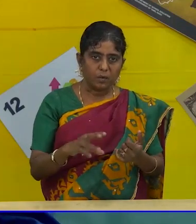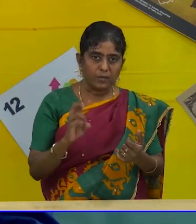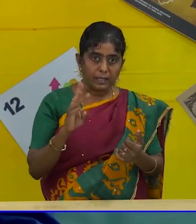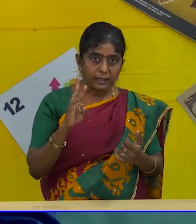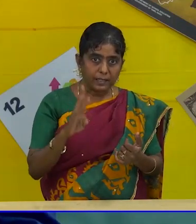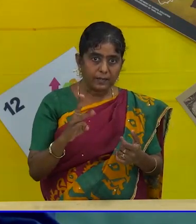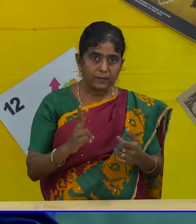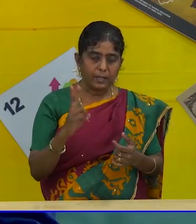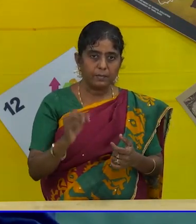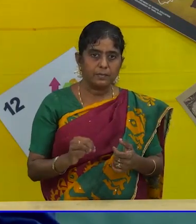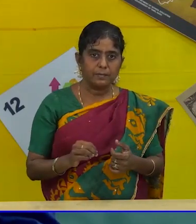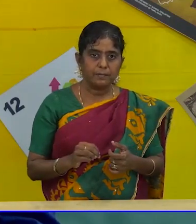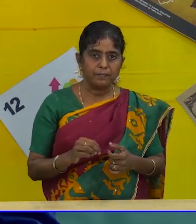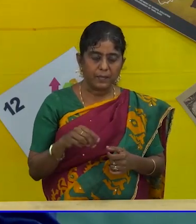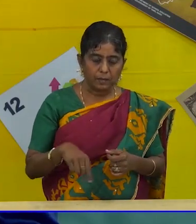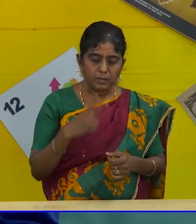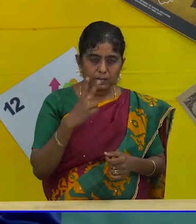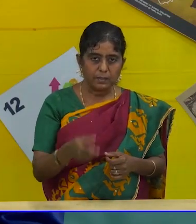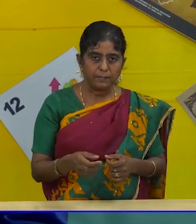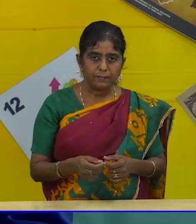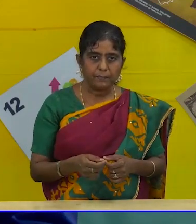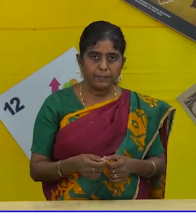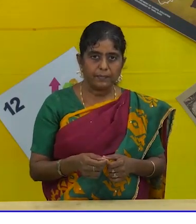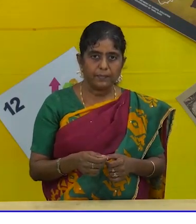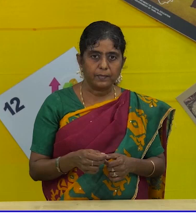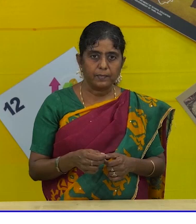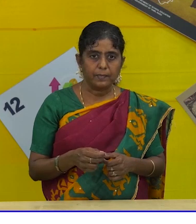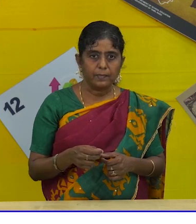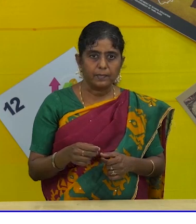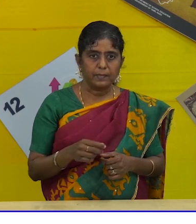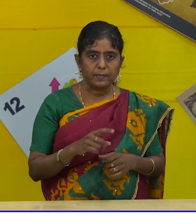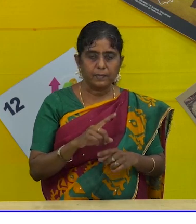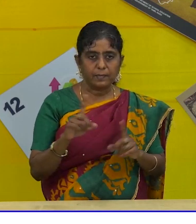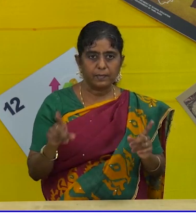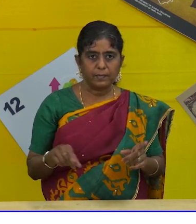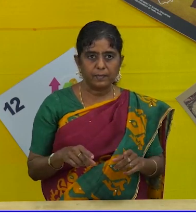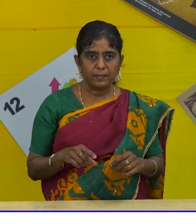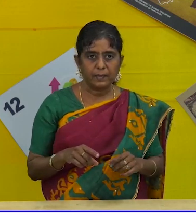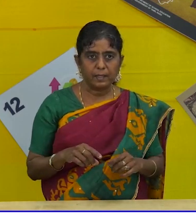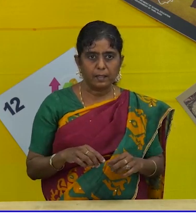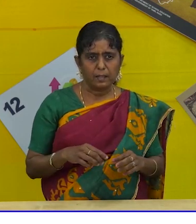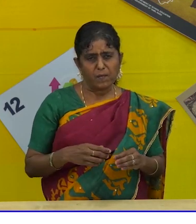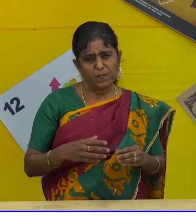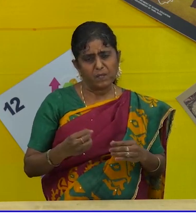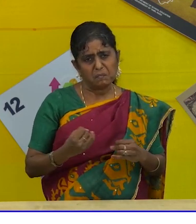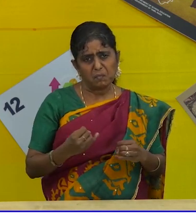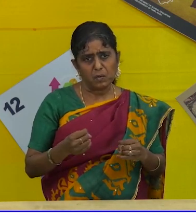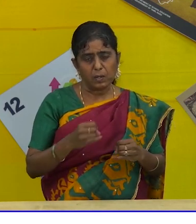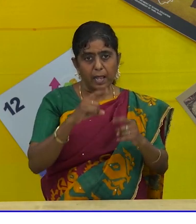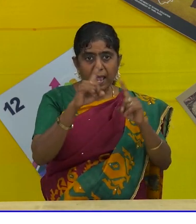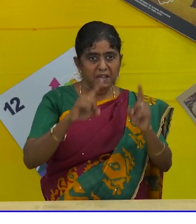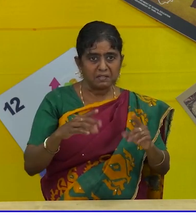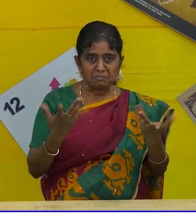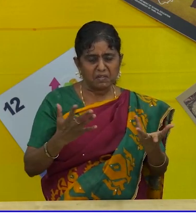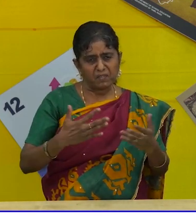linear equations. Let's see now. So that system may have infinitely many